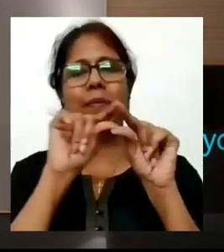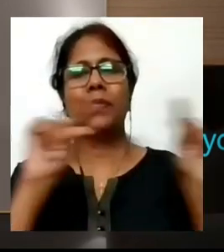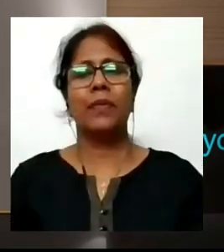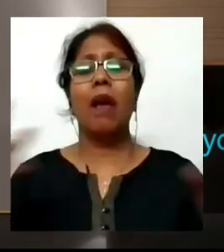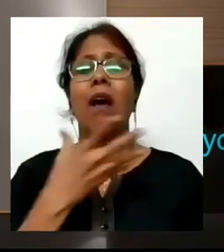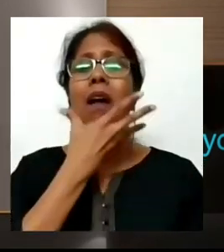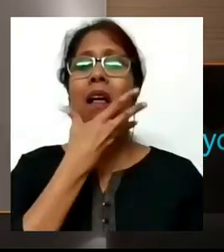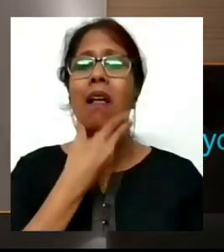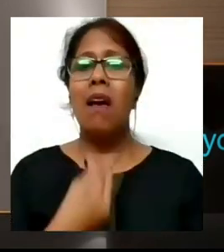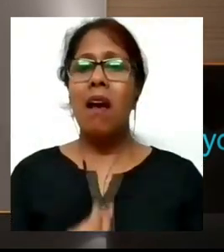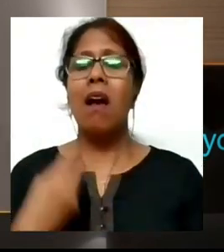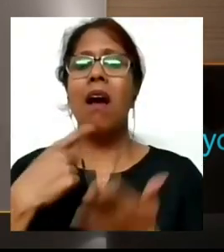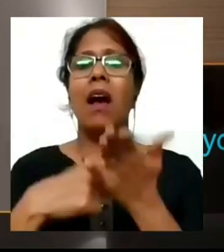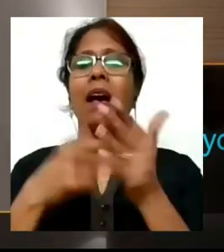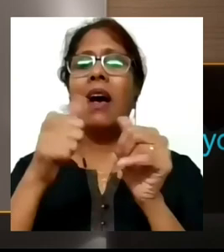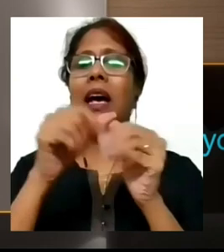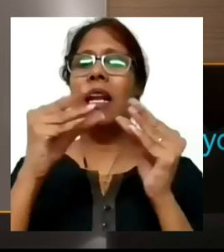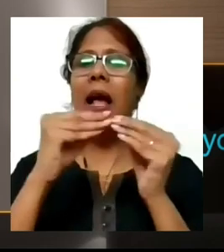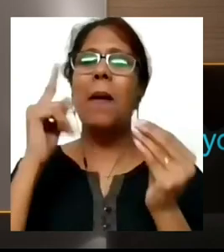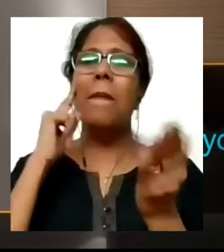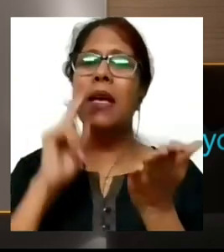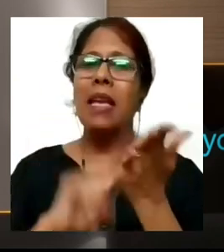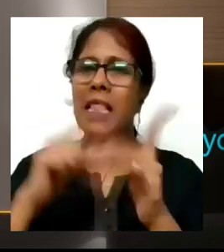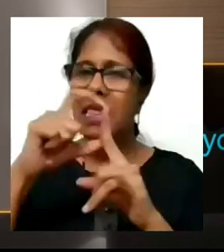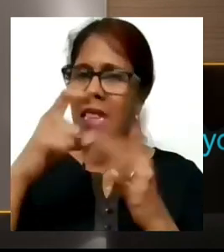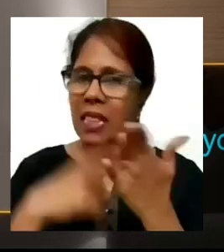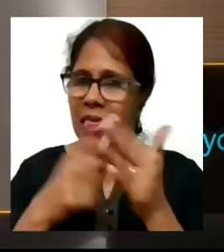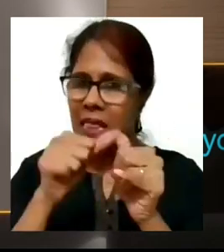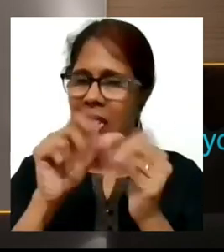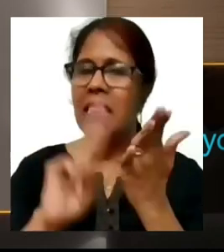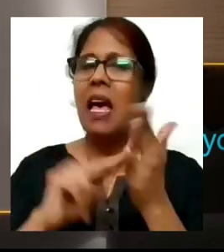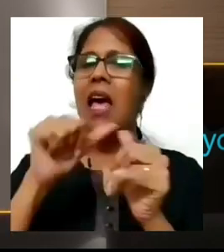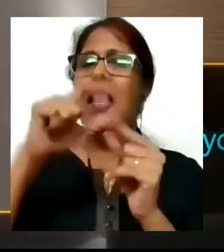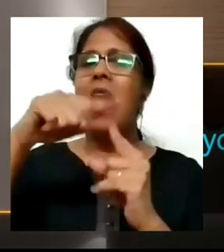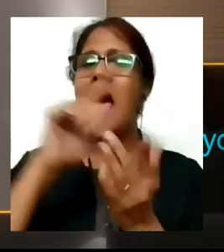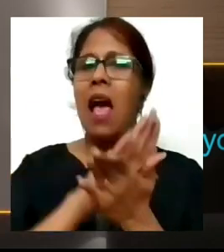Tagore, in which Tagore says that